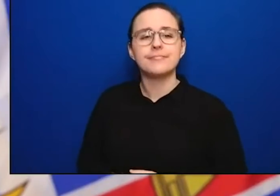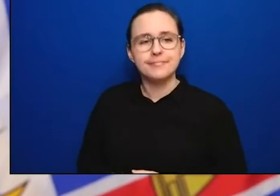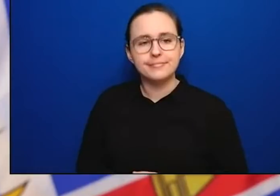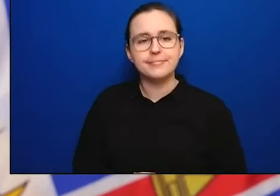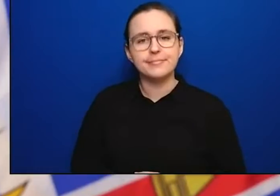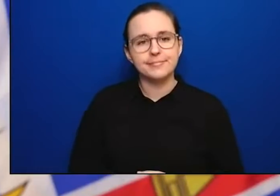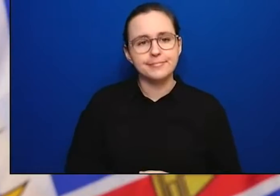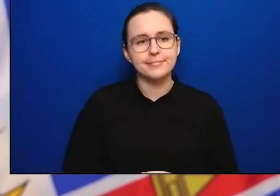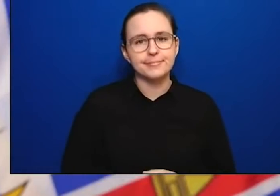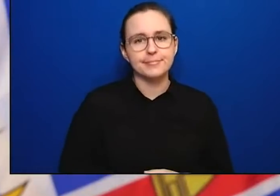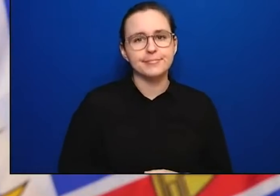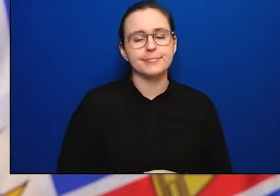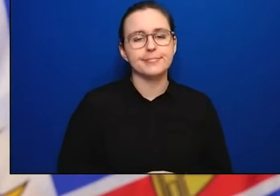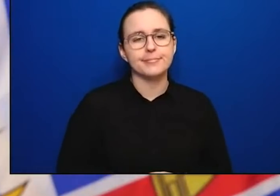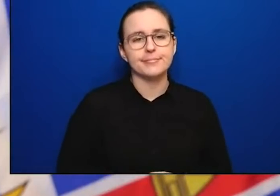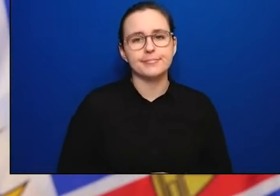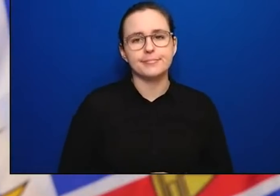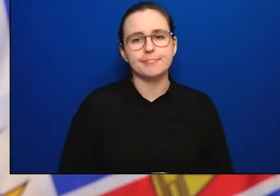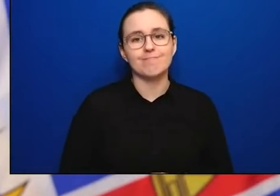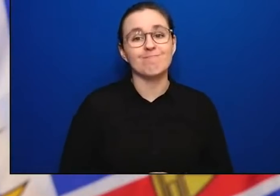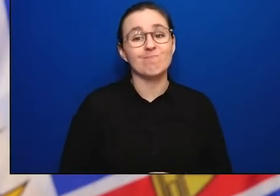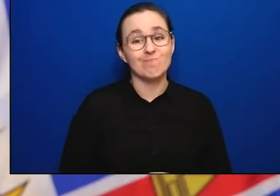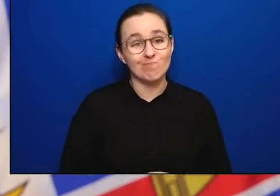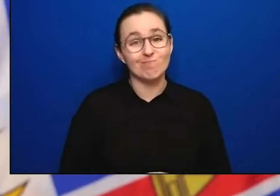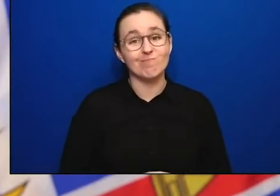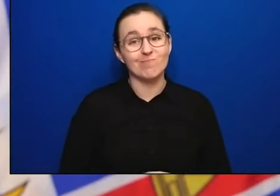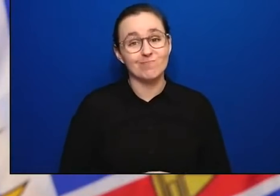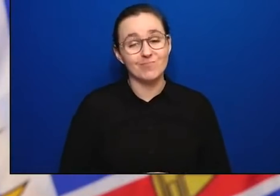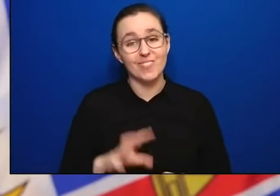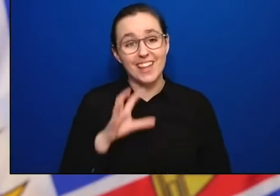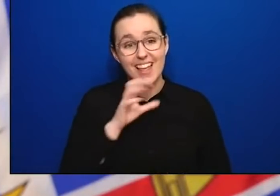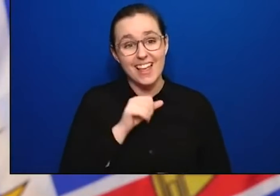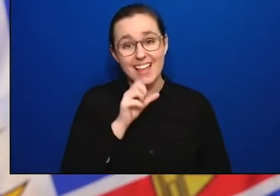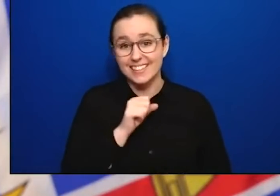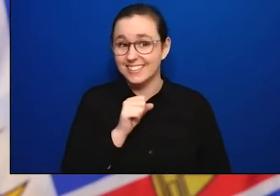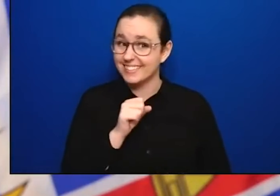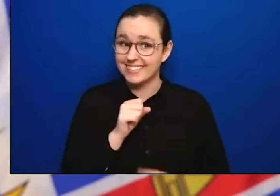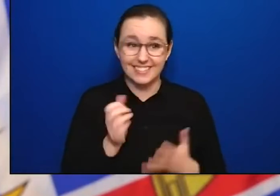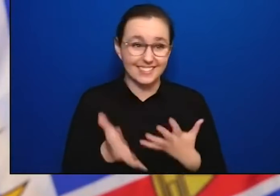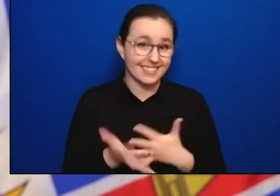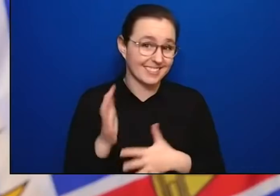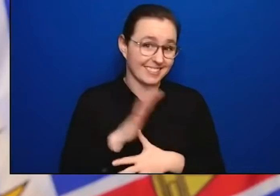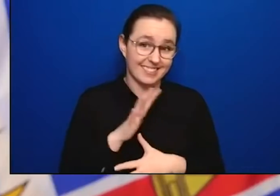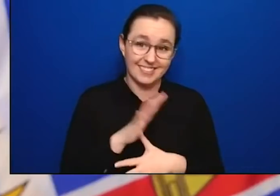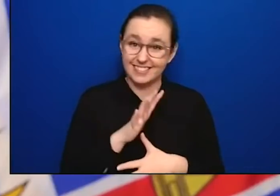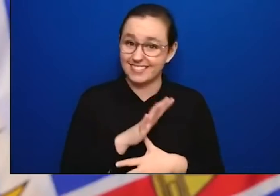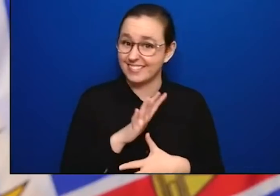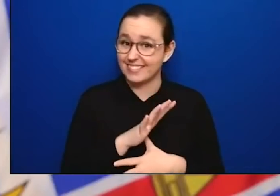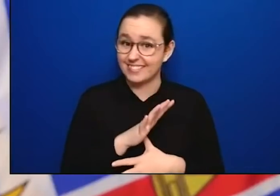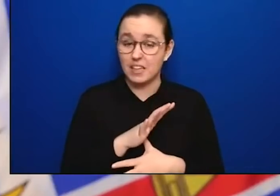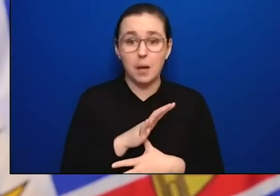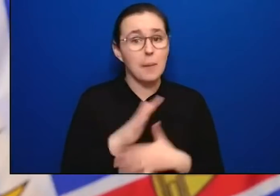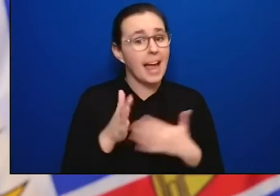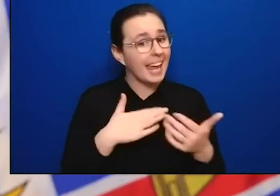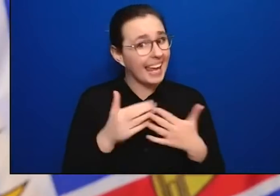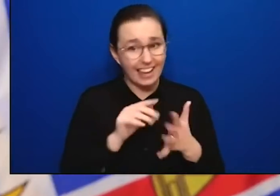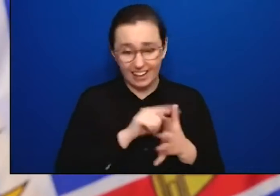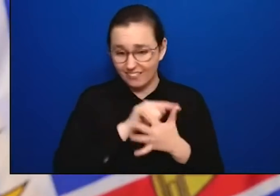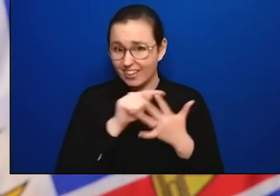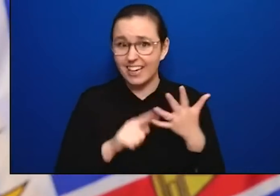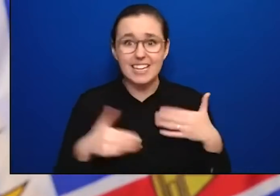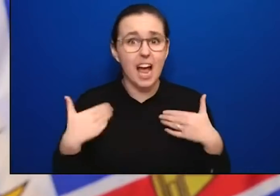get vaccination, considering what you've learned from this? Yeah, it is, as you know, age is